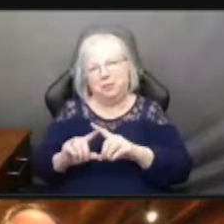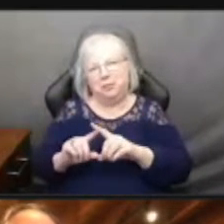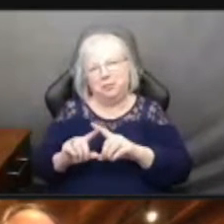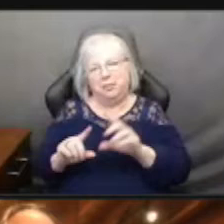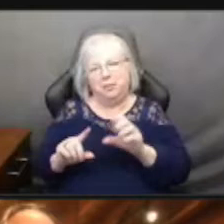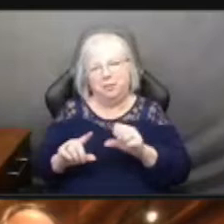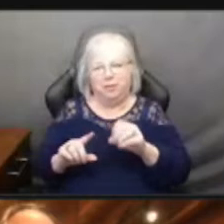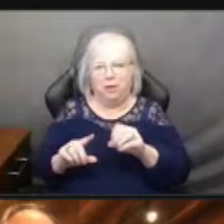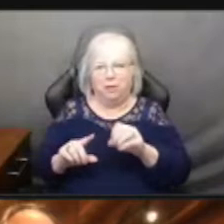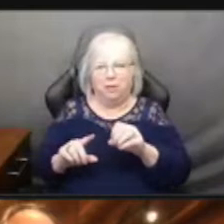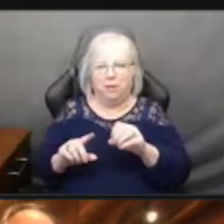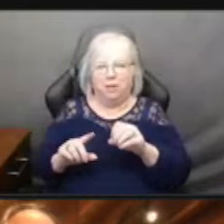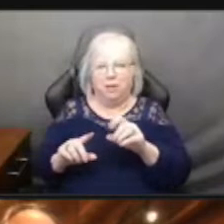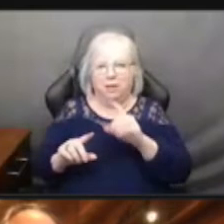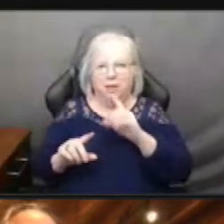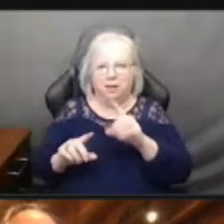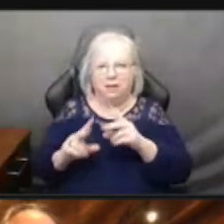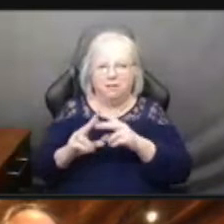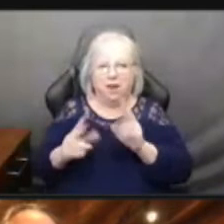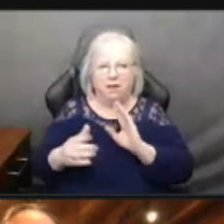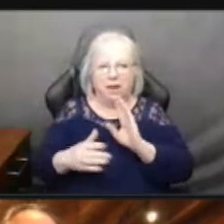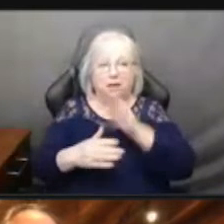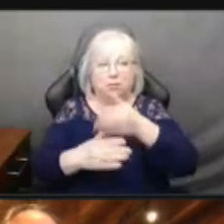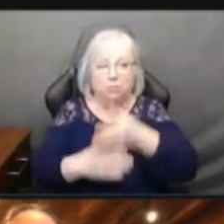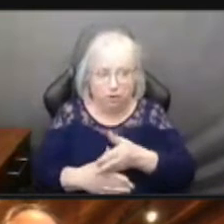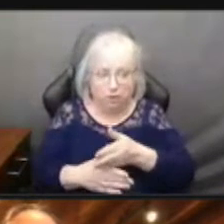So it's very intrusive.